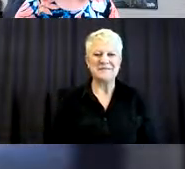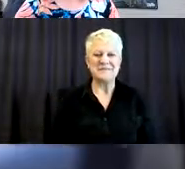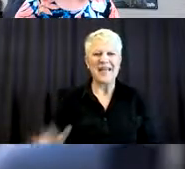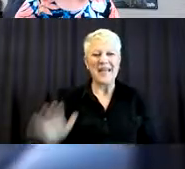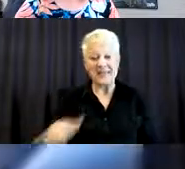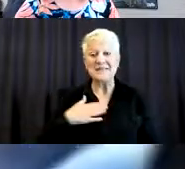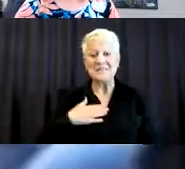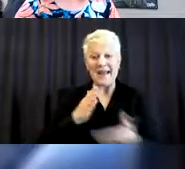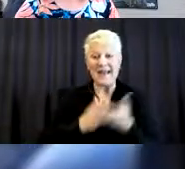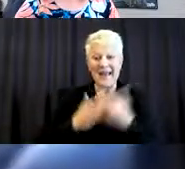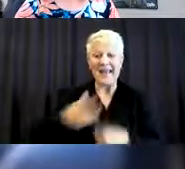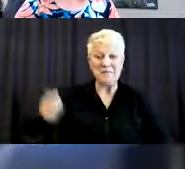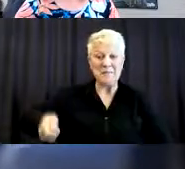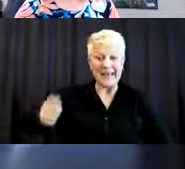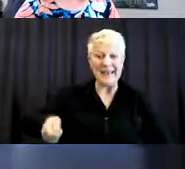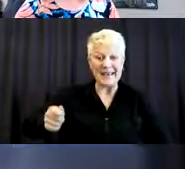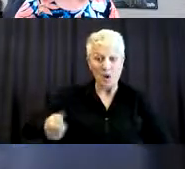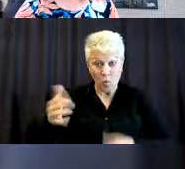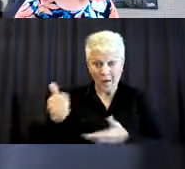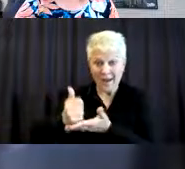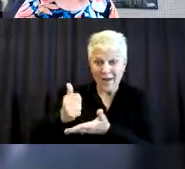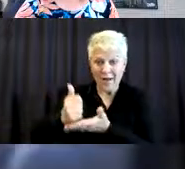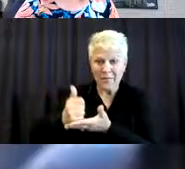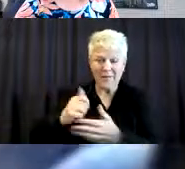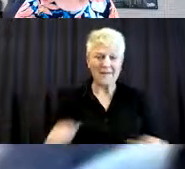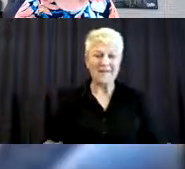banging. Do you want to help?